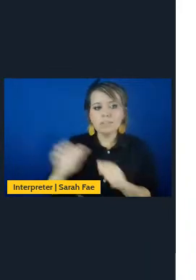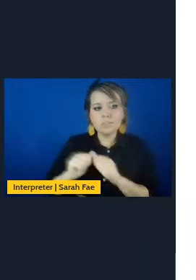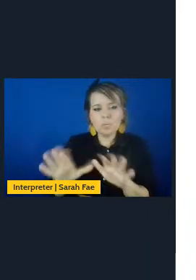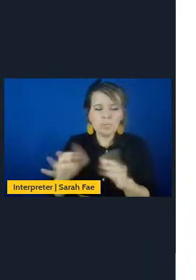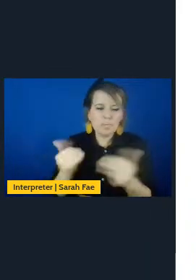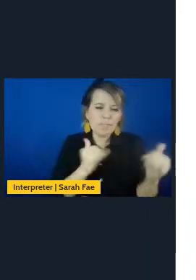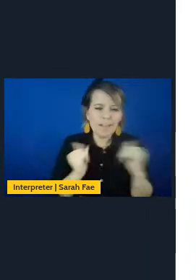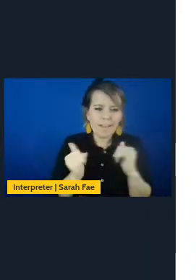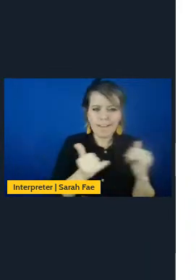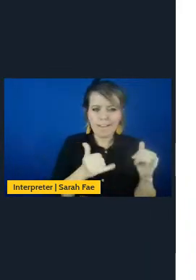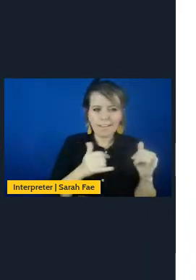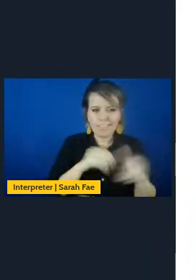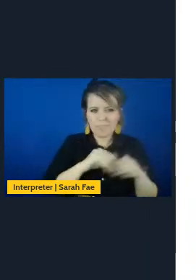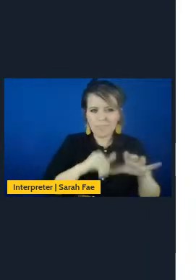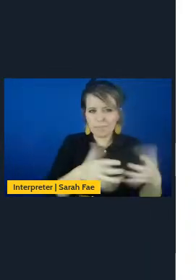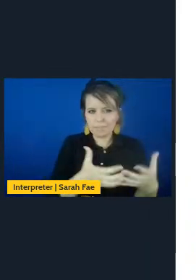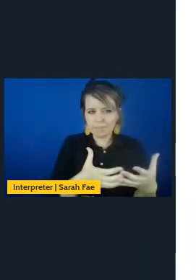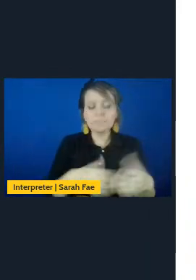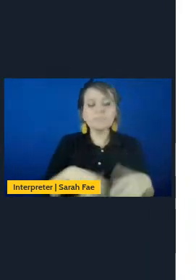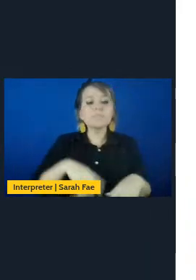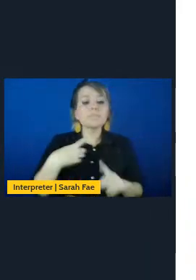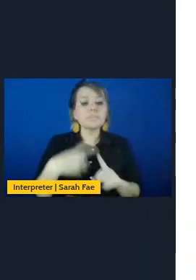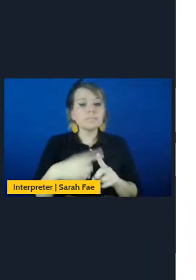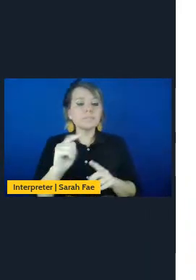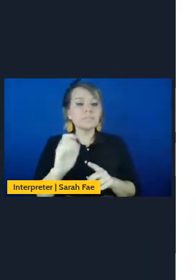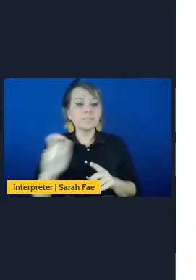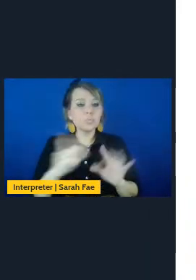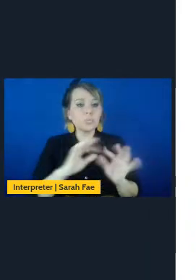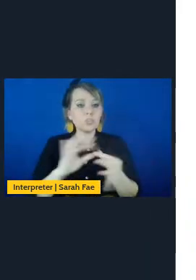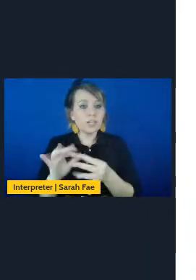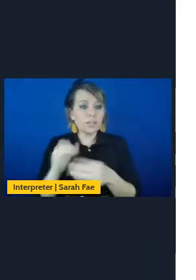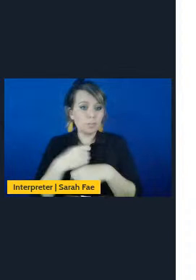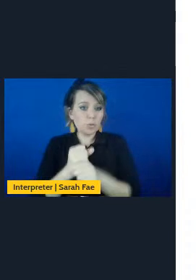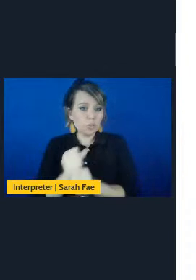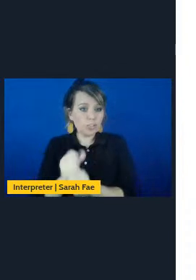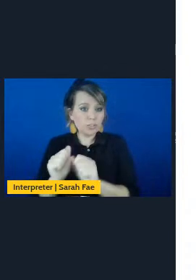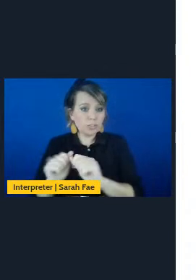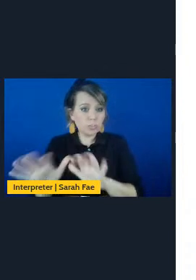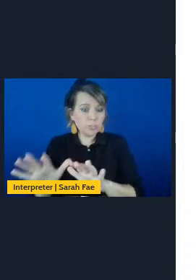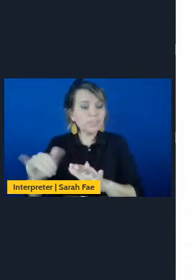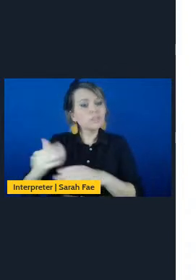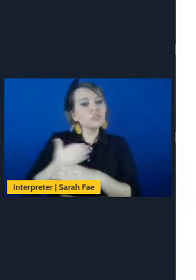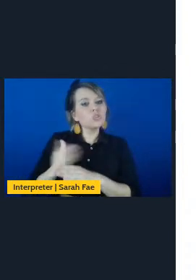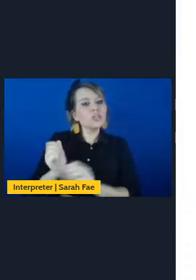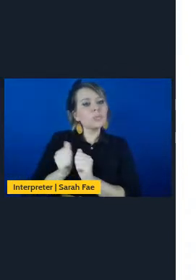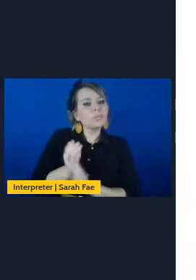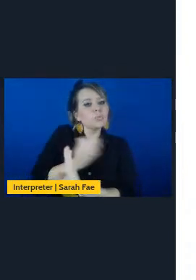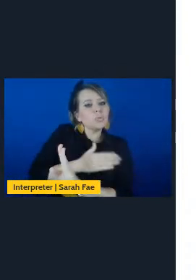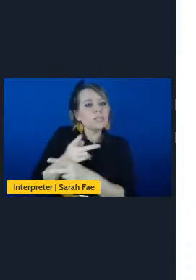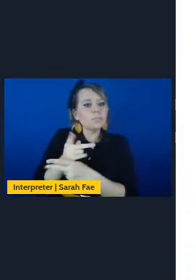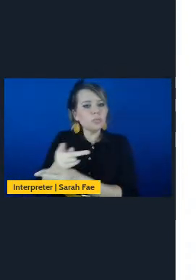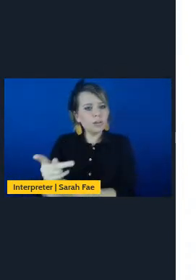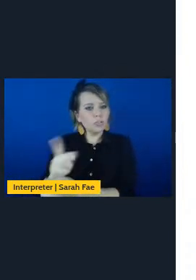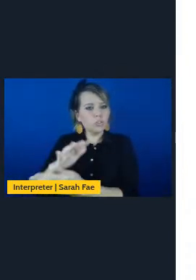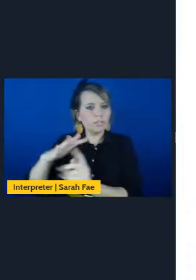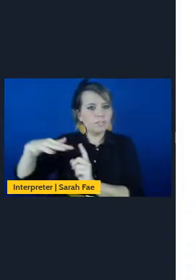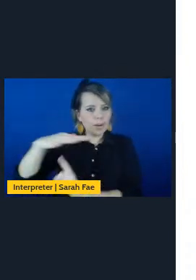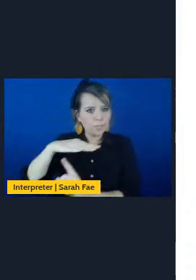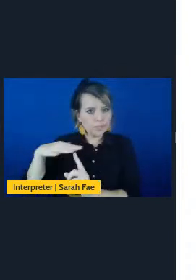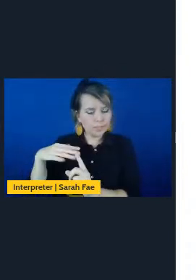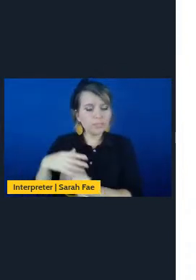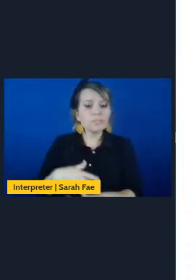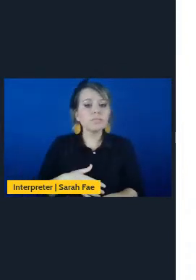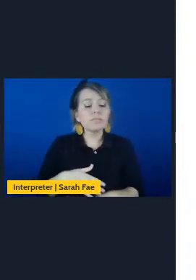a toolchain production deployment that would actually deliver the changes to the shared pre-production and production environments. And I